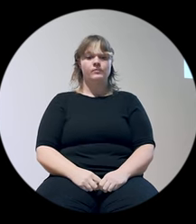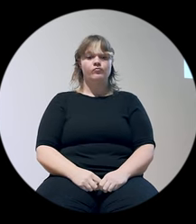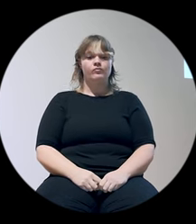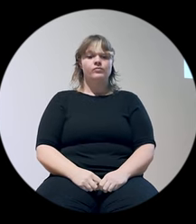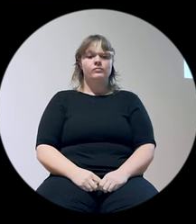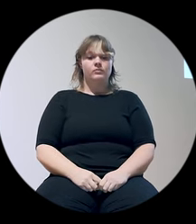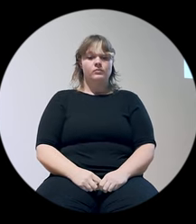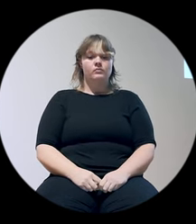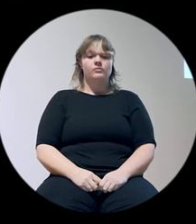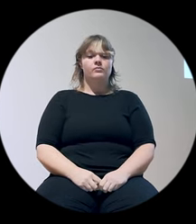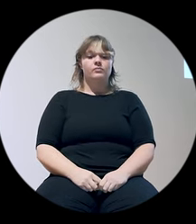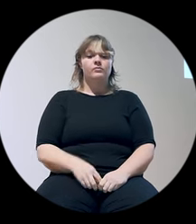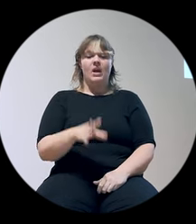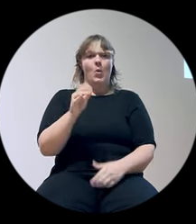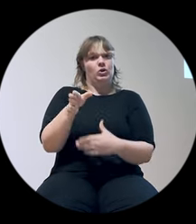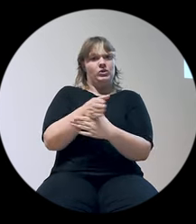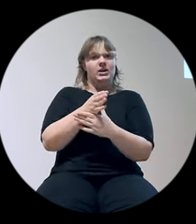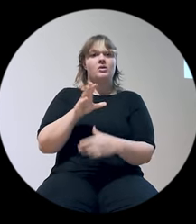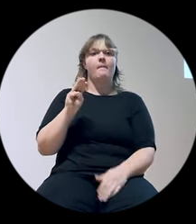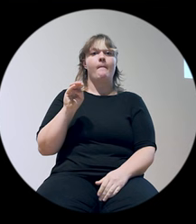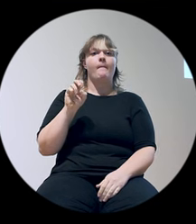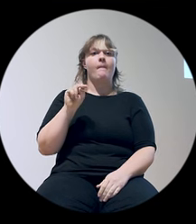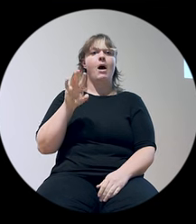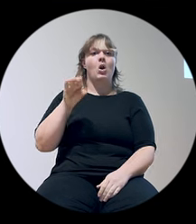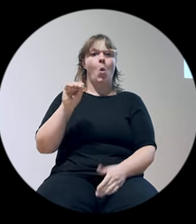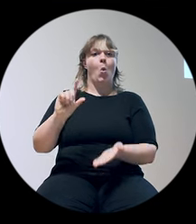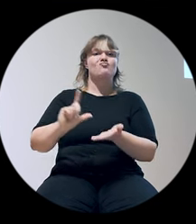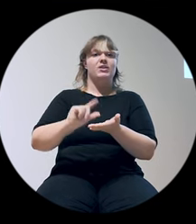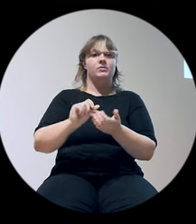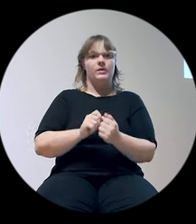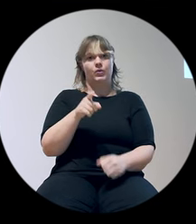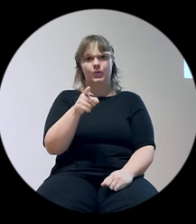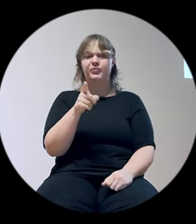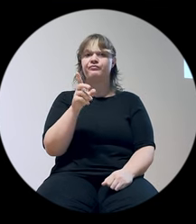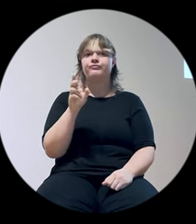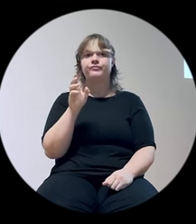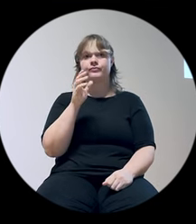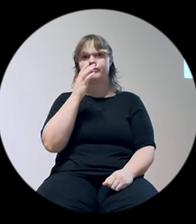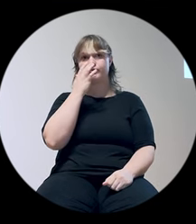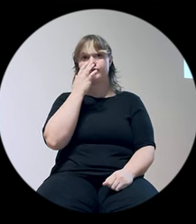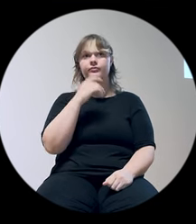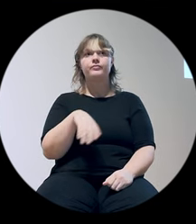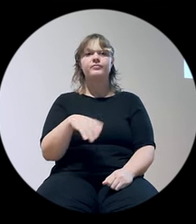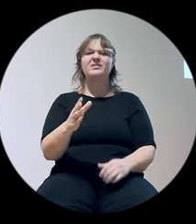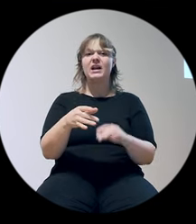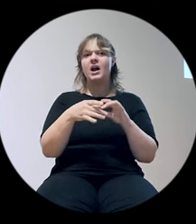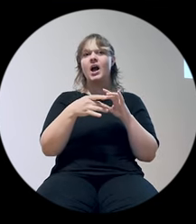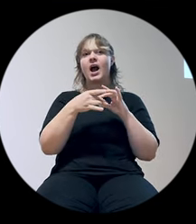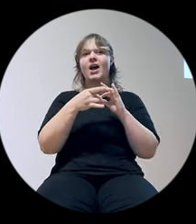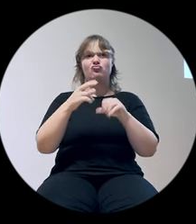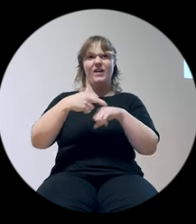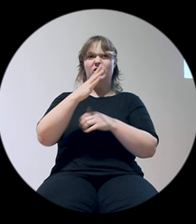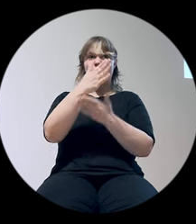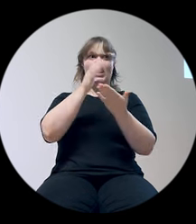I wanted to share some monoprints with you in reference to some of the images I've